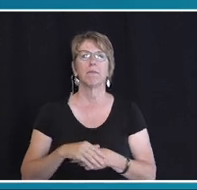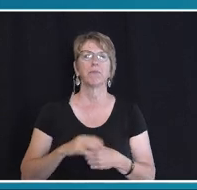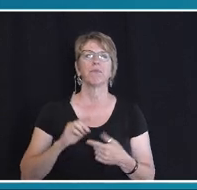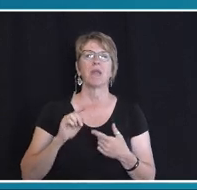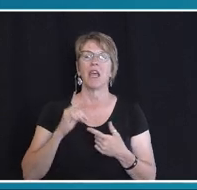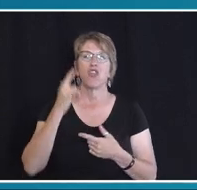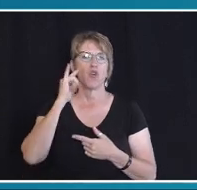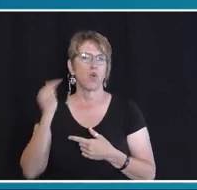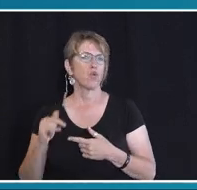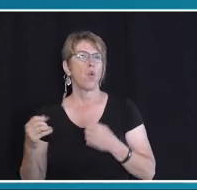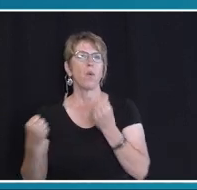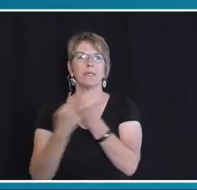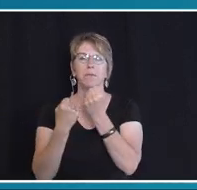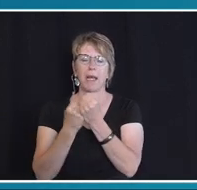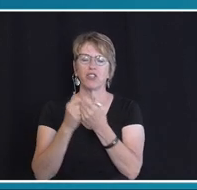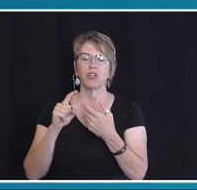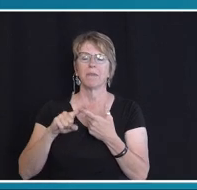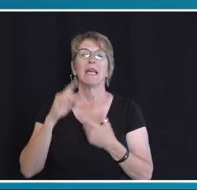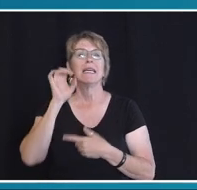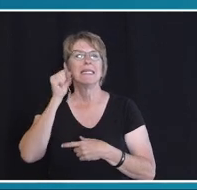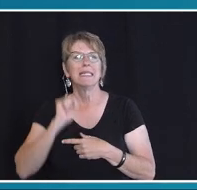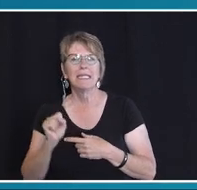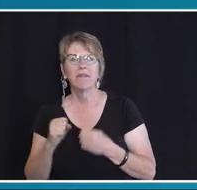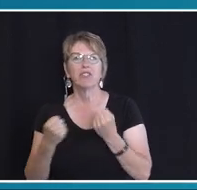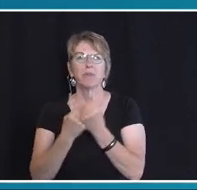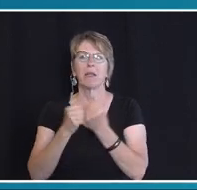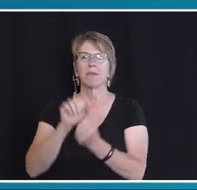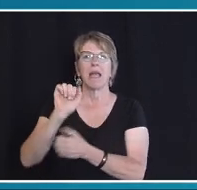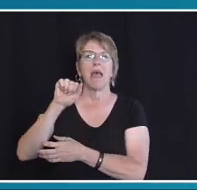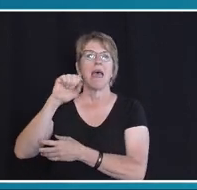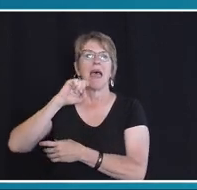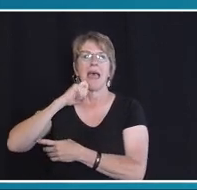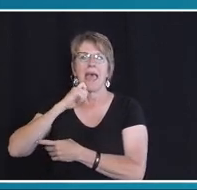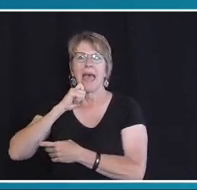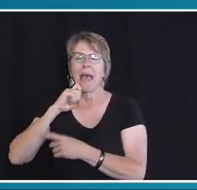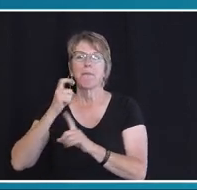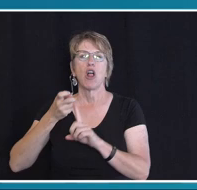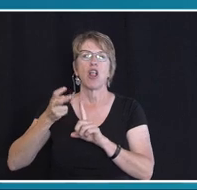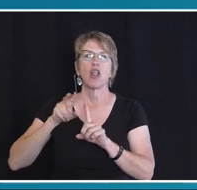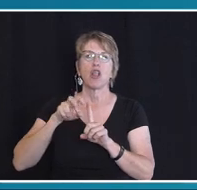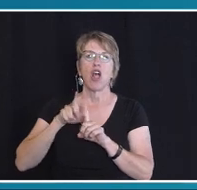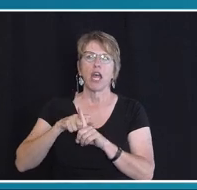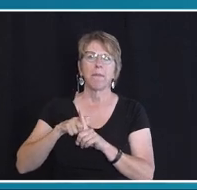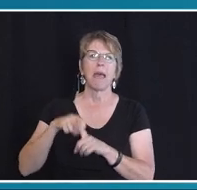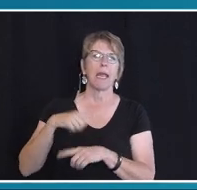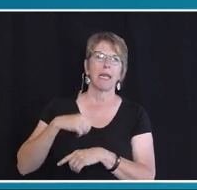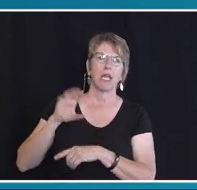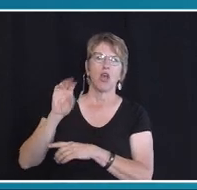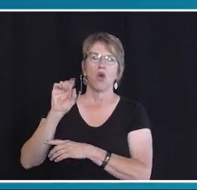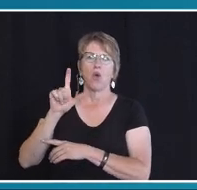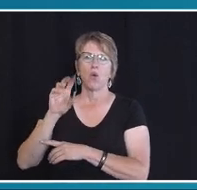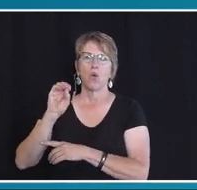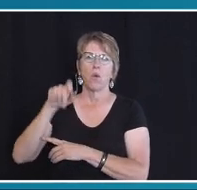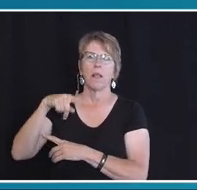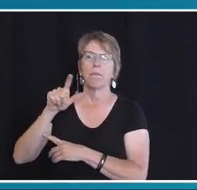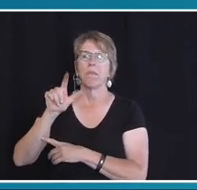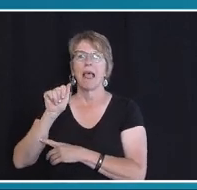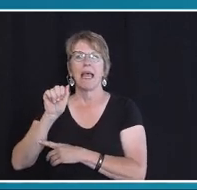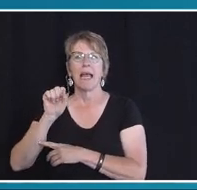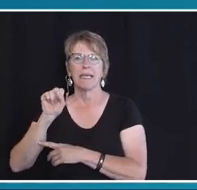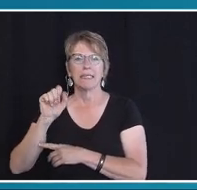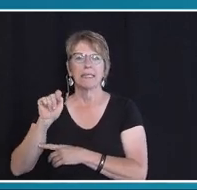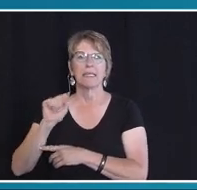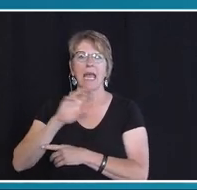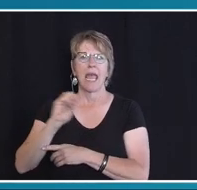our gold sponsor. Thank you to our silver sponsors, Apple Automatic, Coloplast, Plymouth Lions Club, and Thomson Reuters.